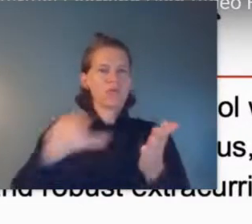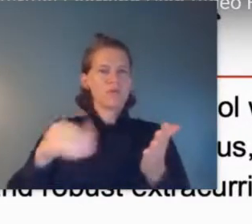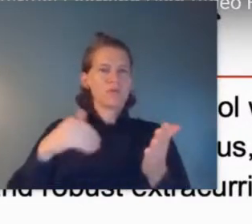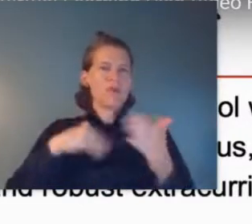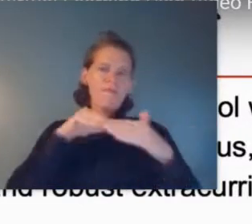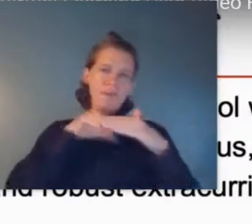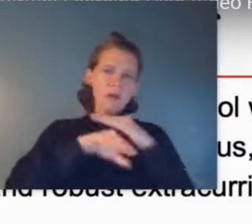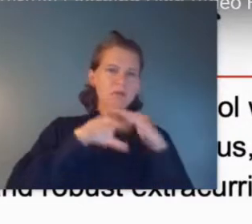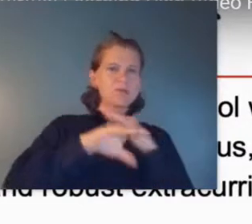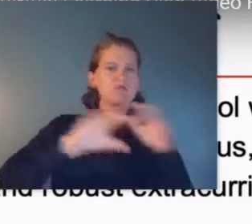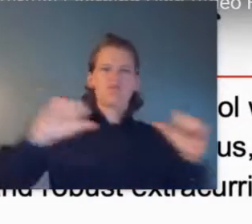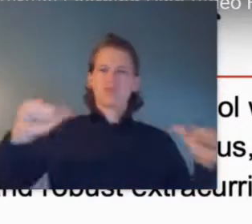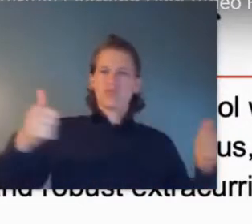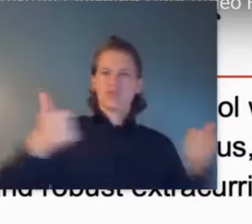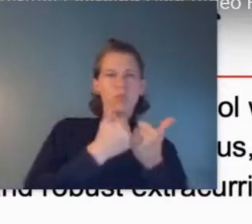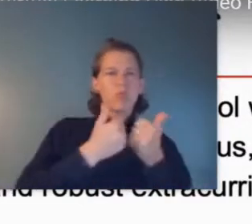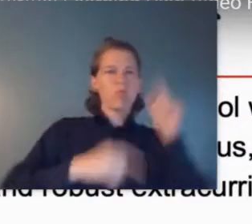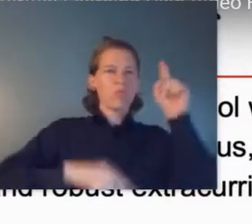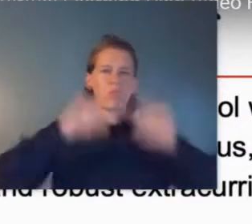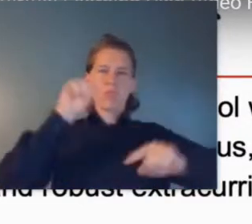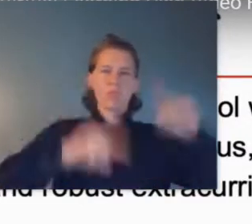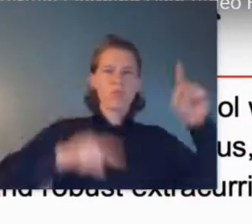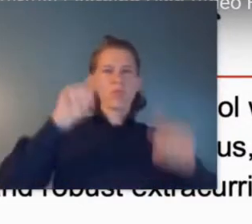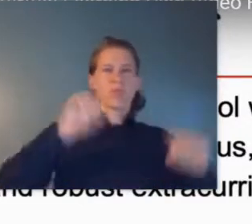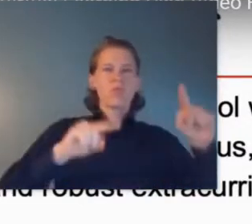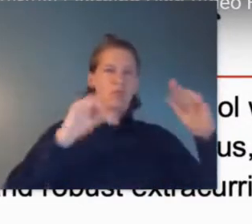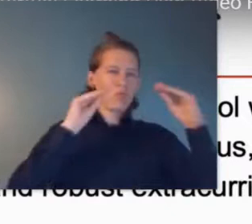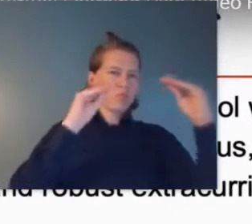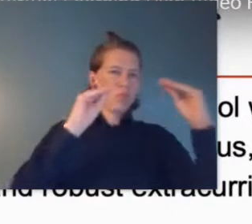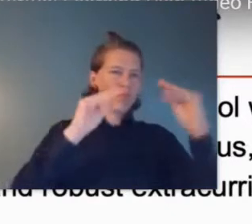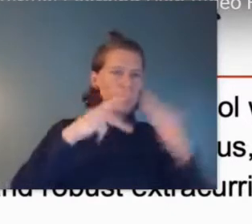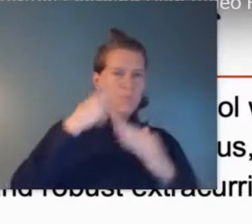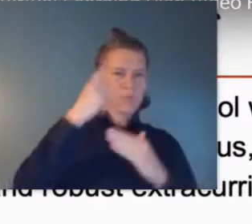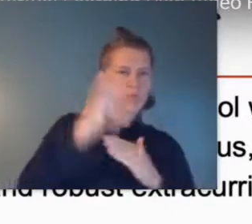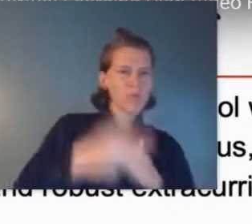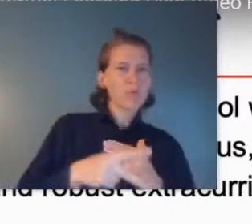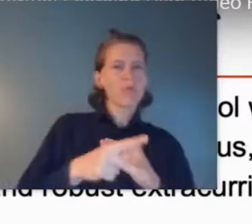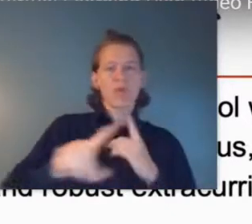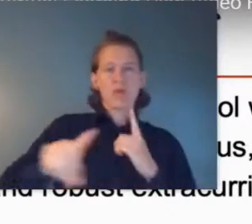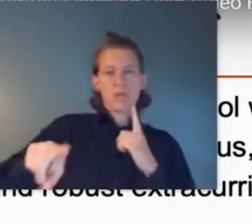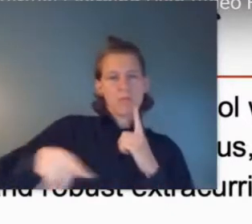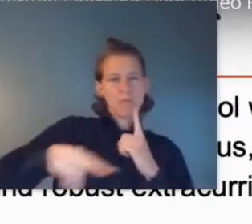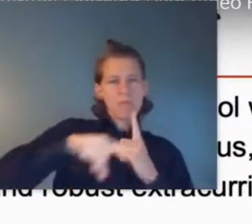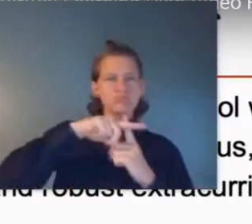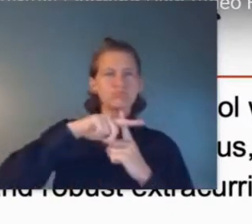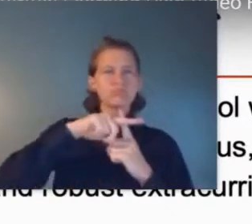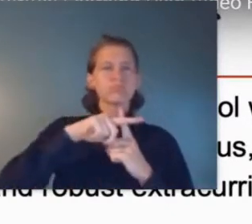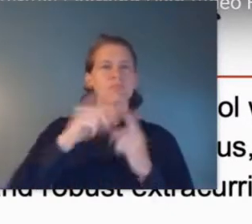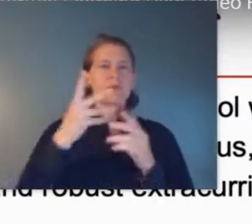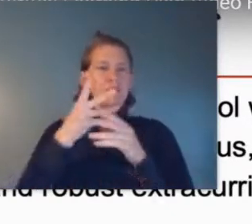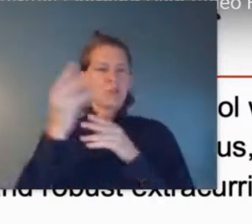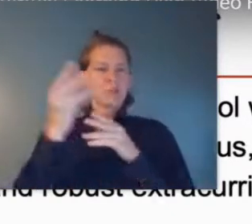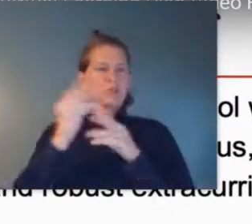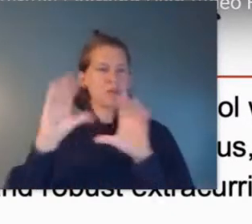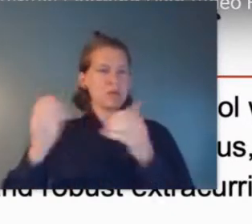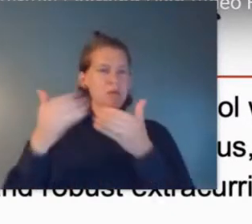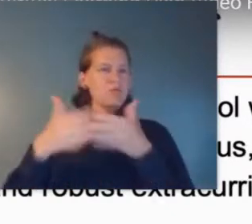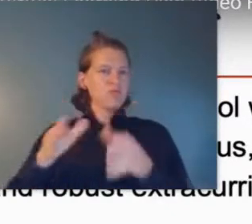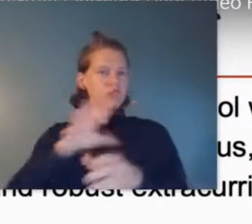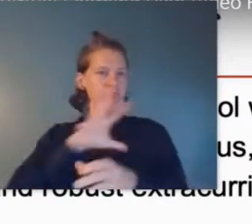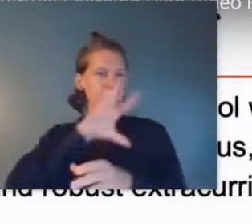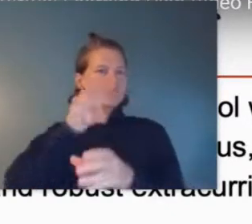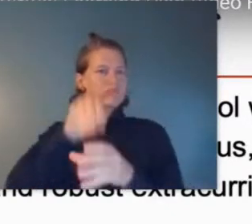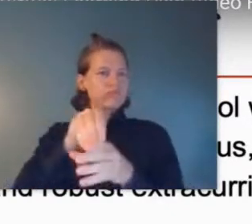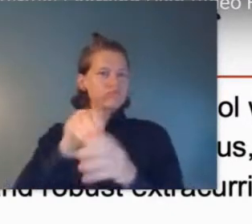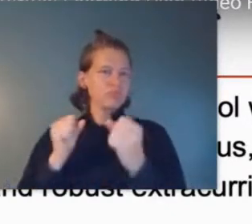high quality instructional program and robust extracurricular co-curricular engagement to